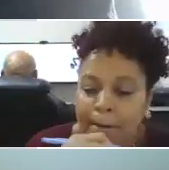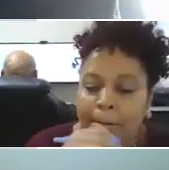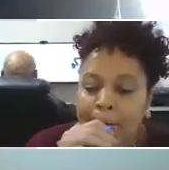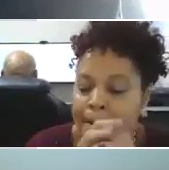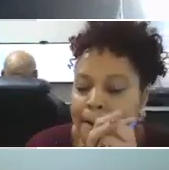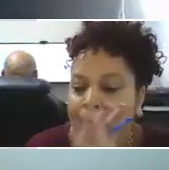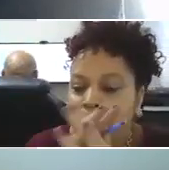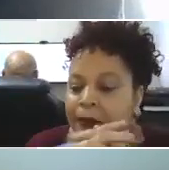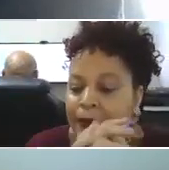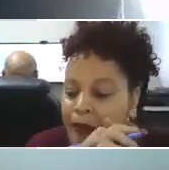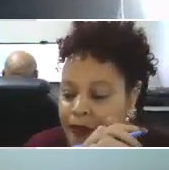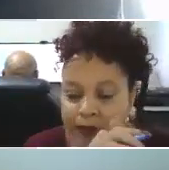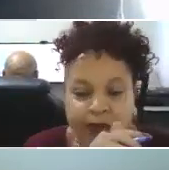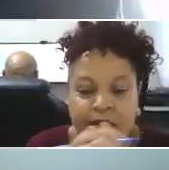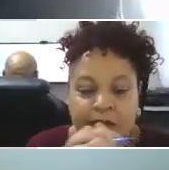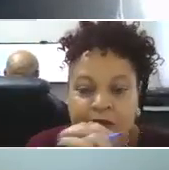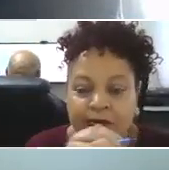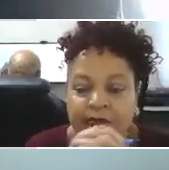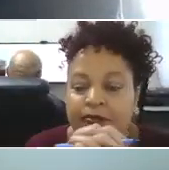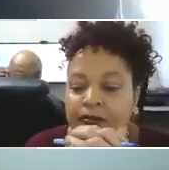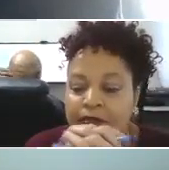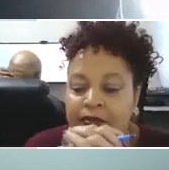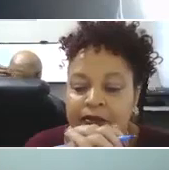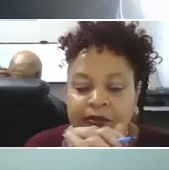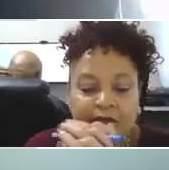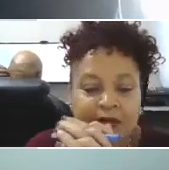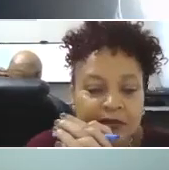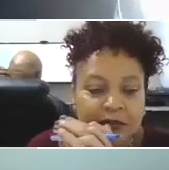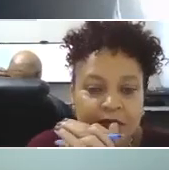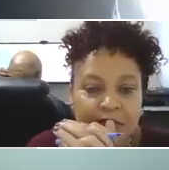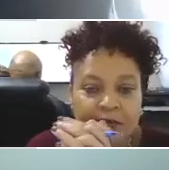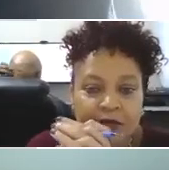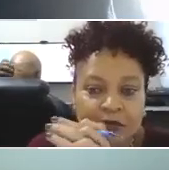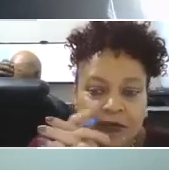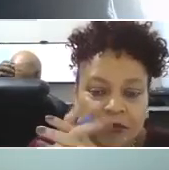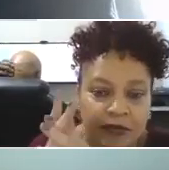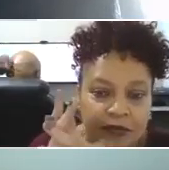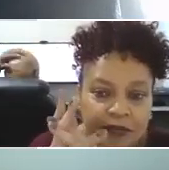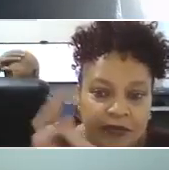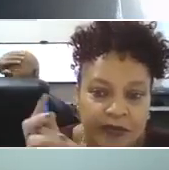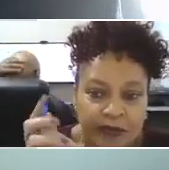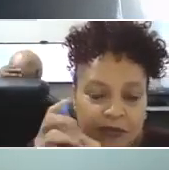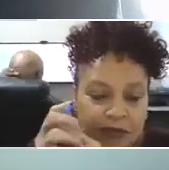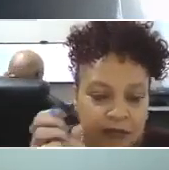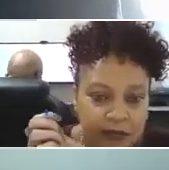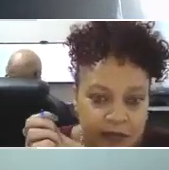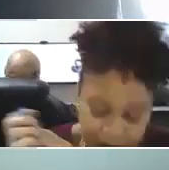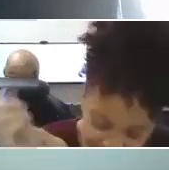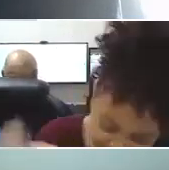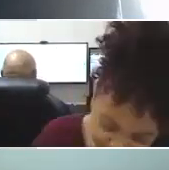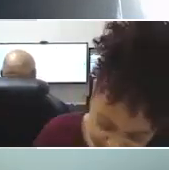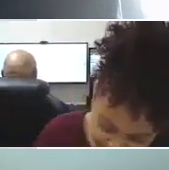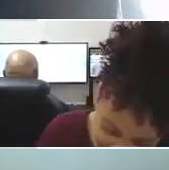your face. All right, visually guided reach.